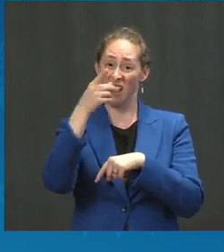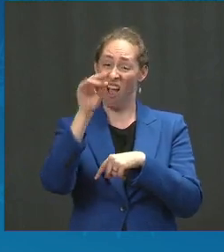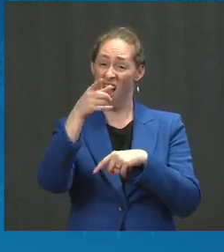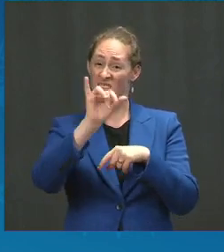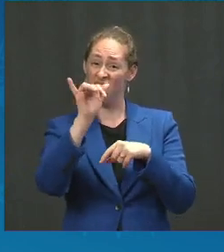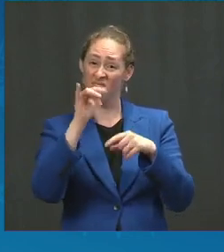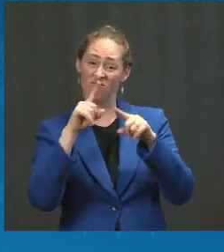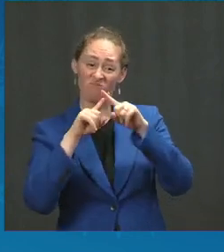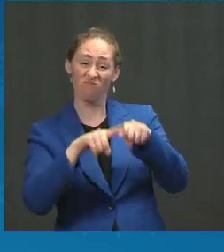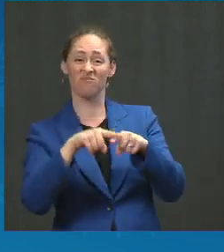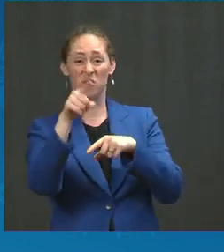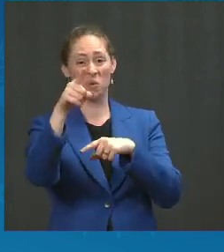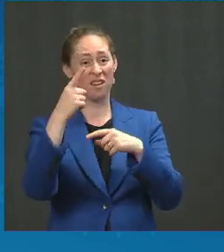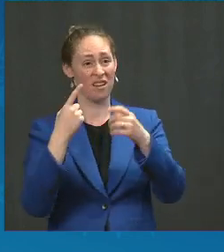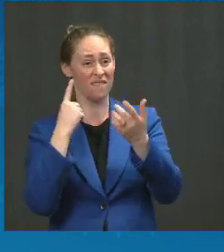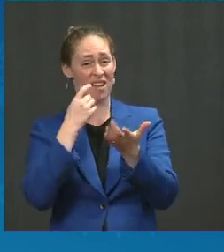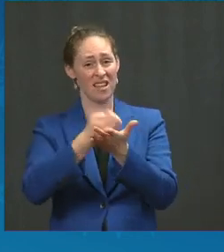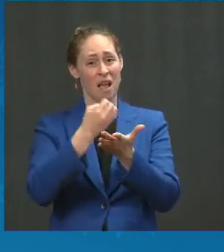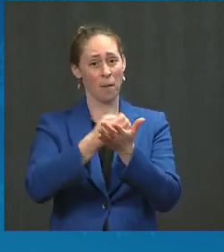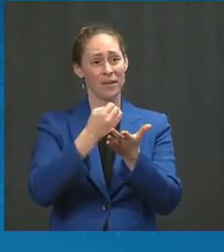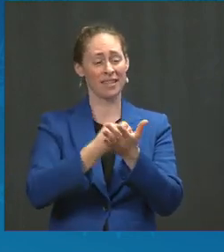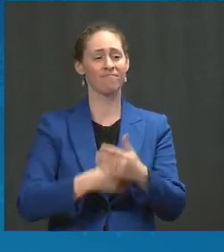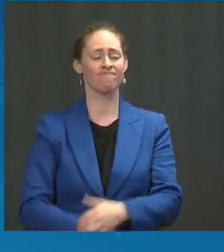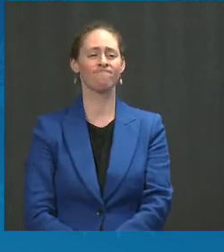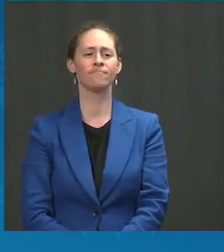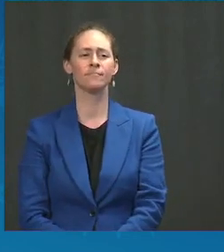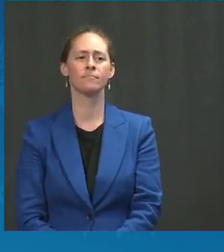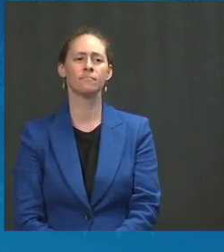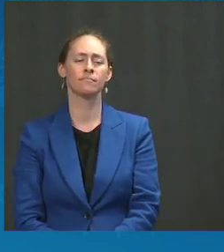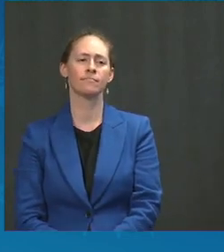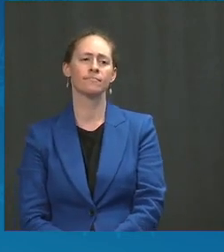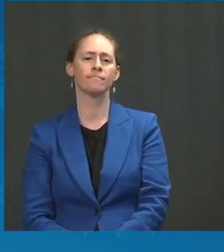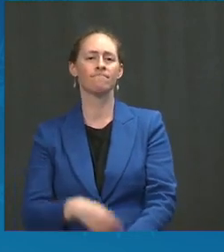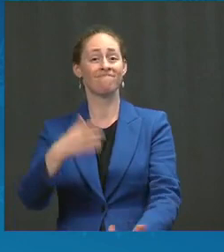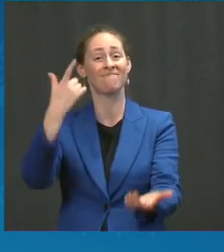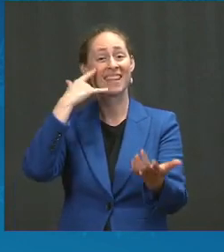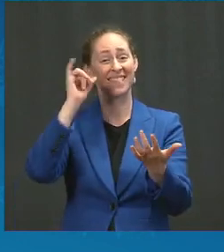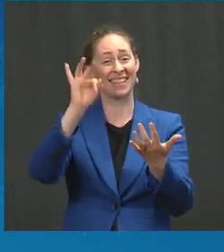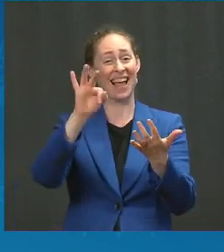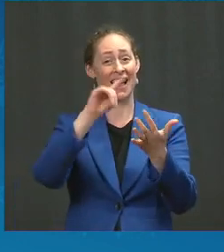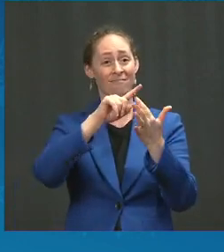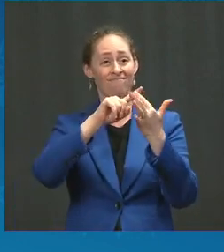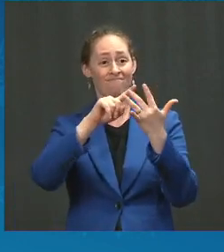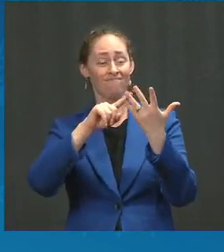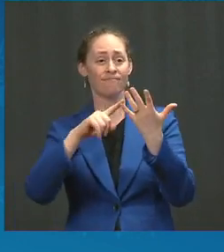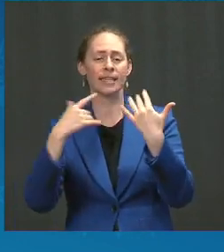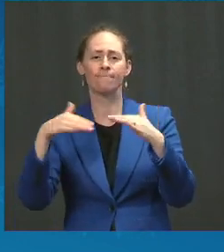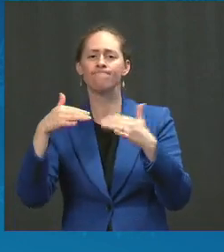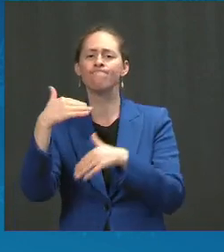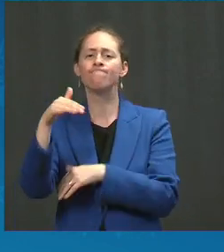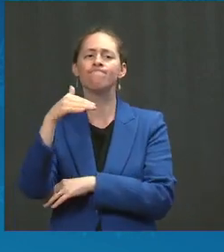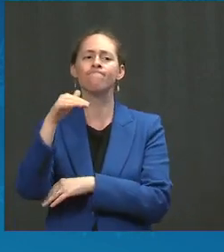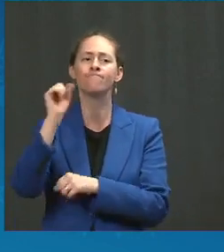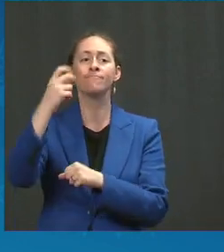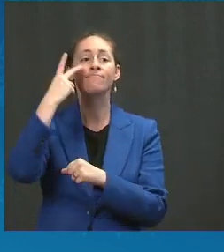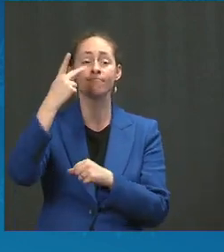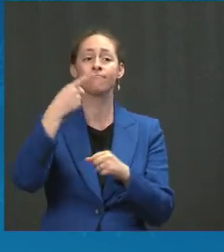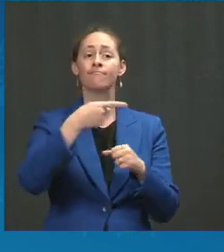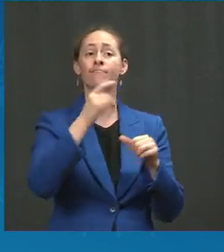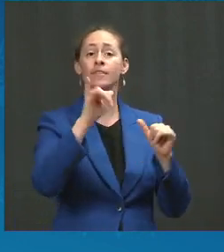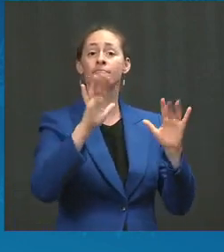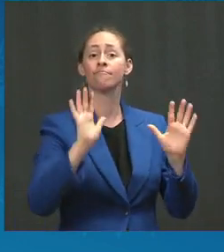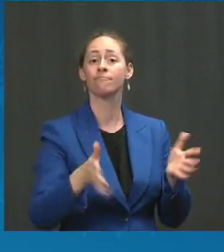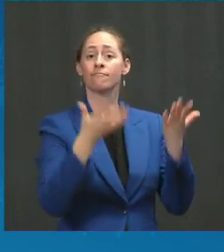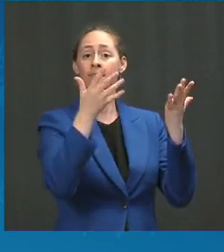So for all of those reasons, we have to see, highlight, uplift the stories and